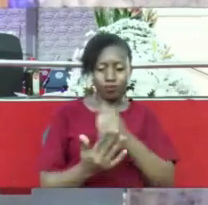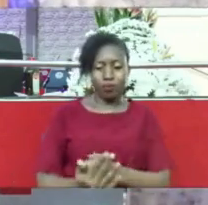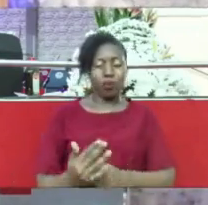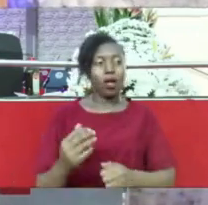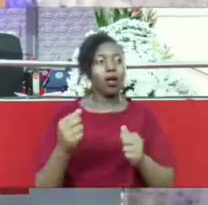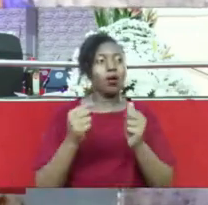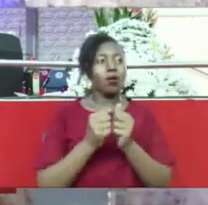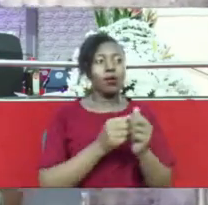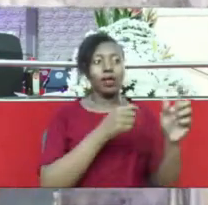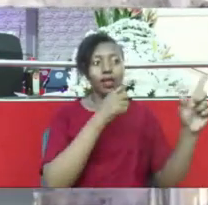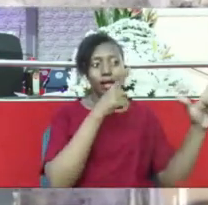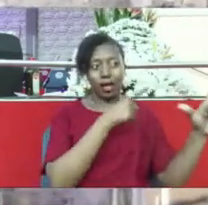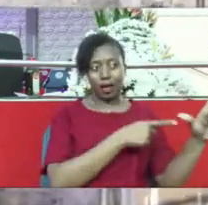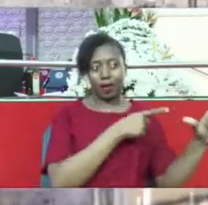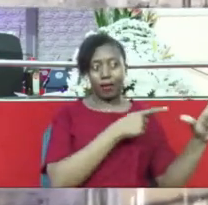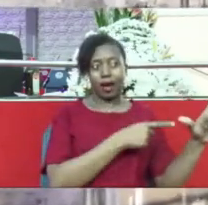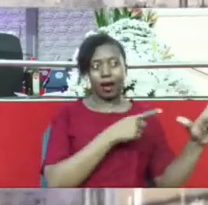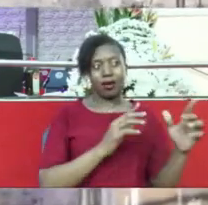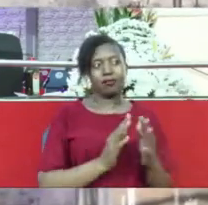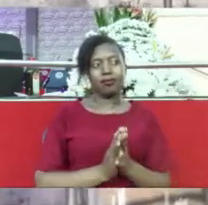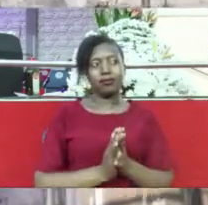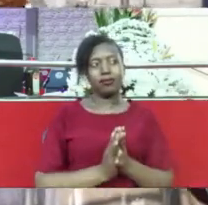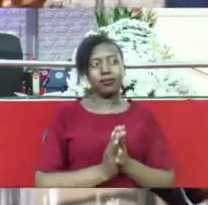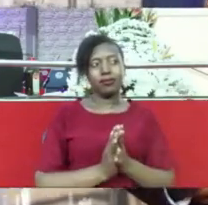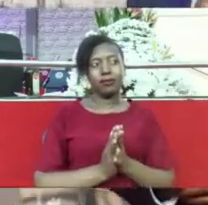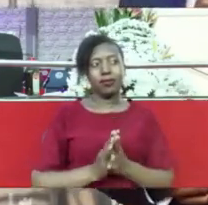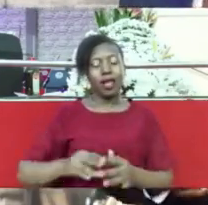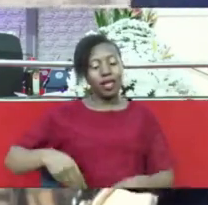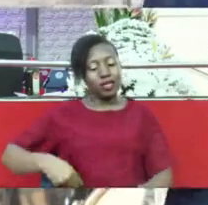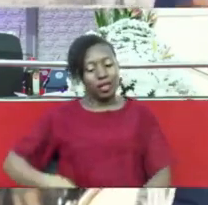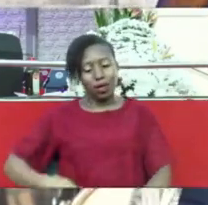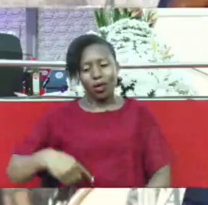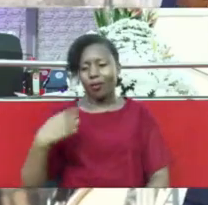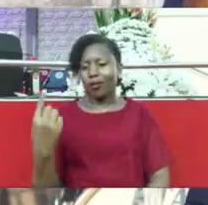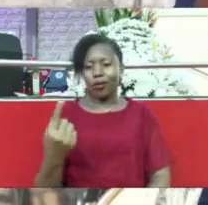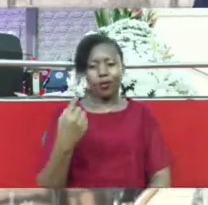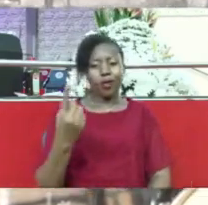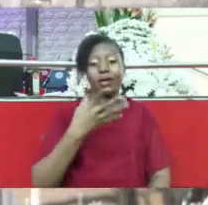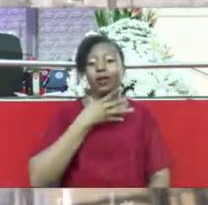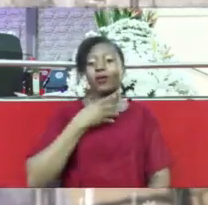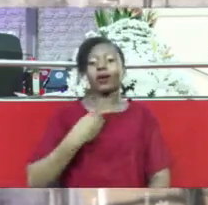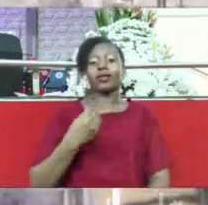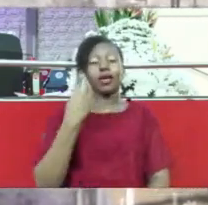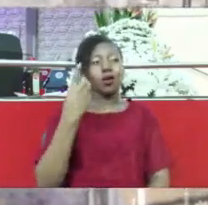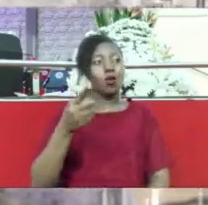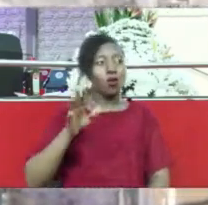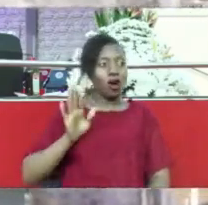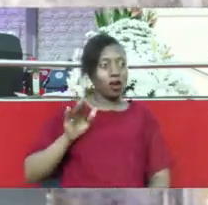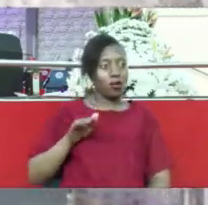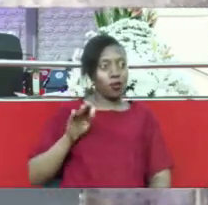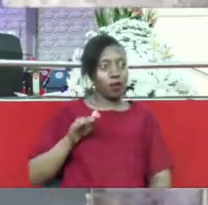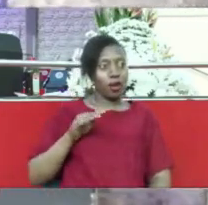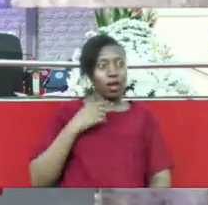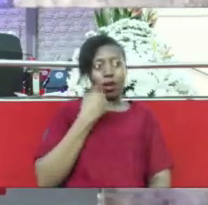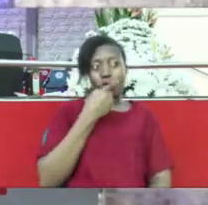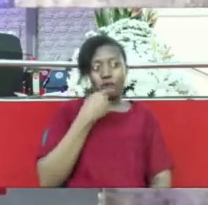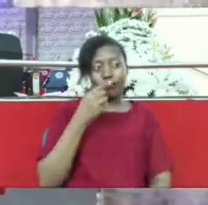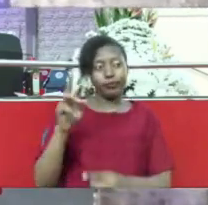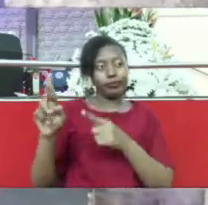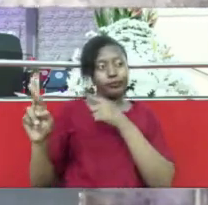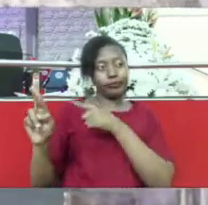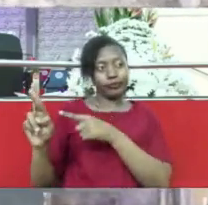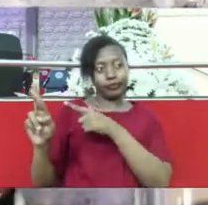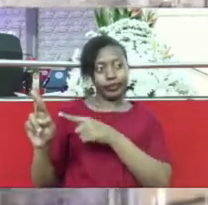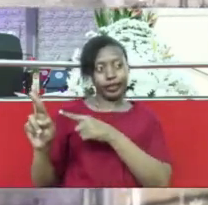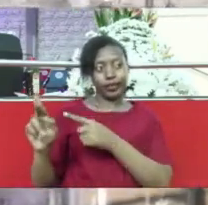wake. Jacob wanted to get married to only one woman. Yeye angelitaka tu kumuoa mke mmoja. But as